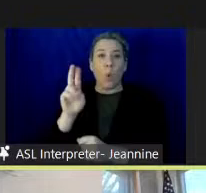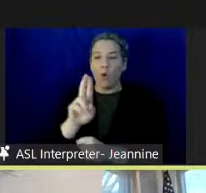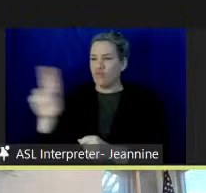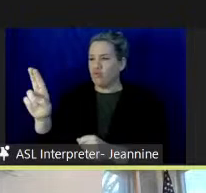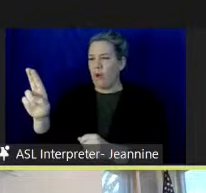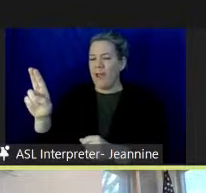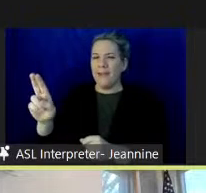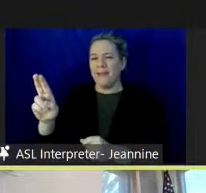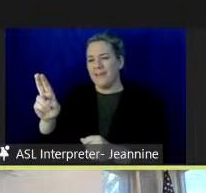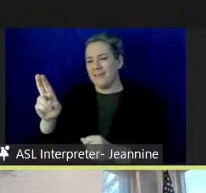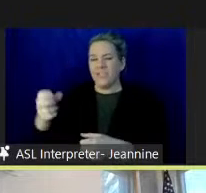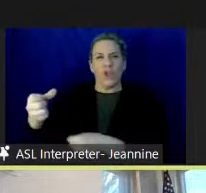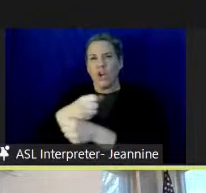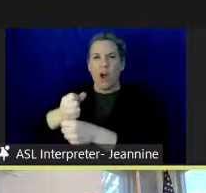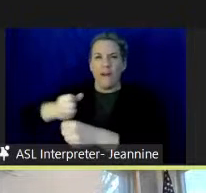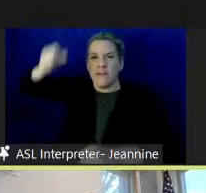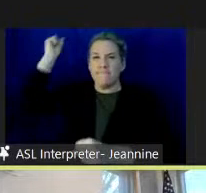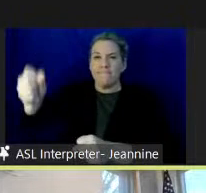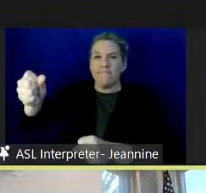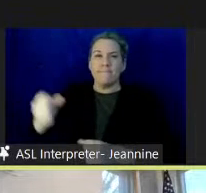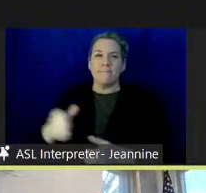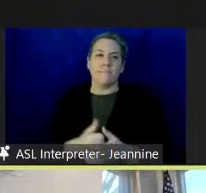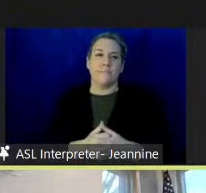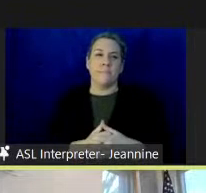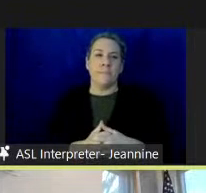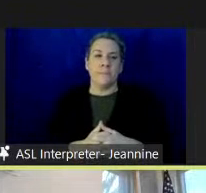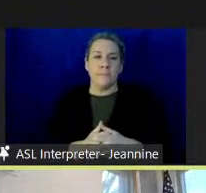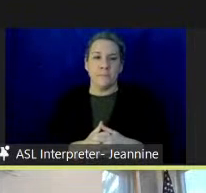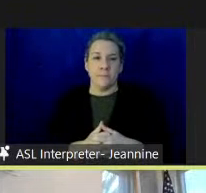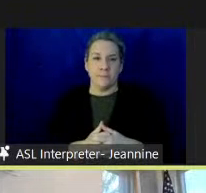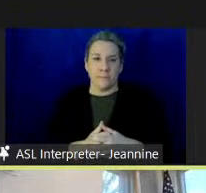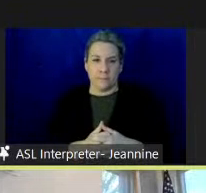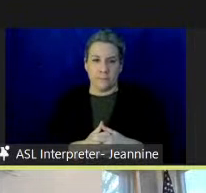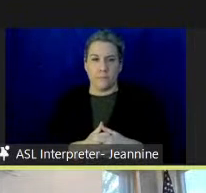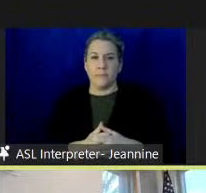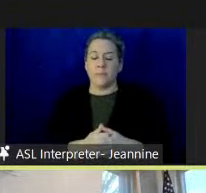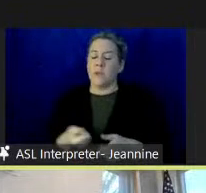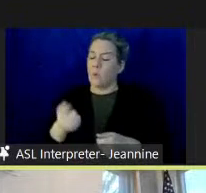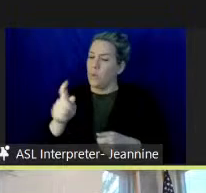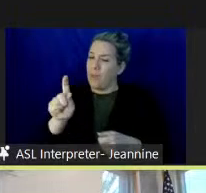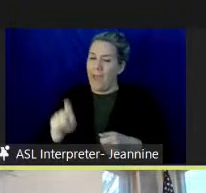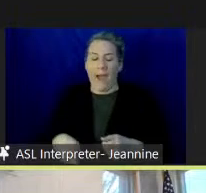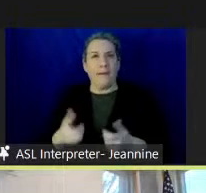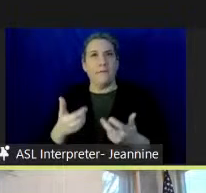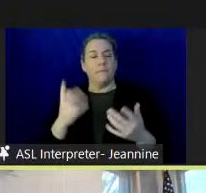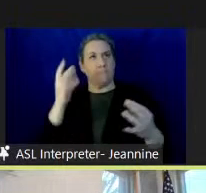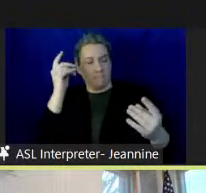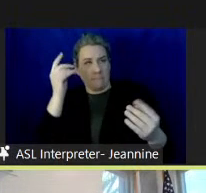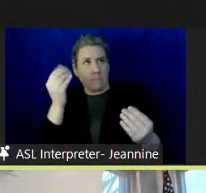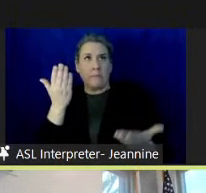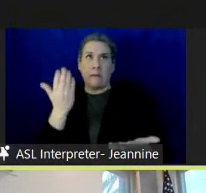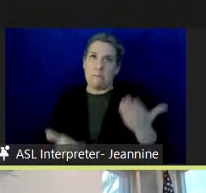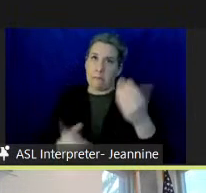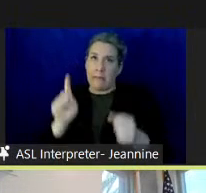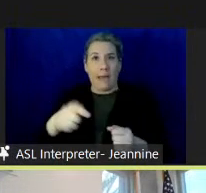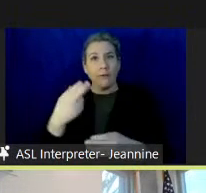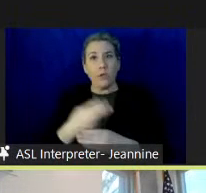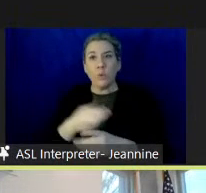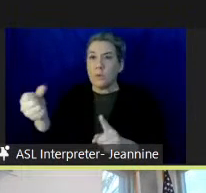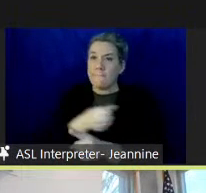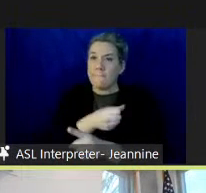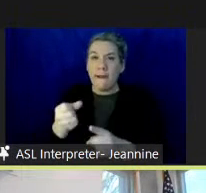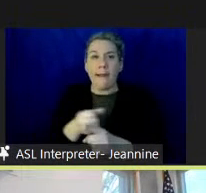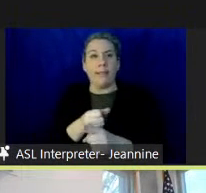my partner brewed up and strikes this individual with? So we have to prepare ourselves for the eventuality we may have to use violence in order to defend